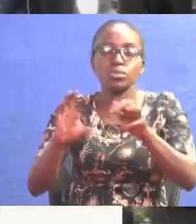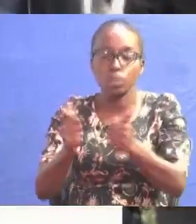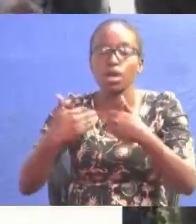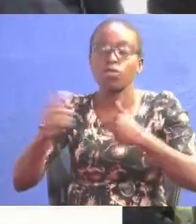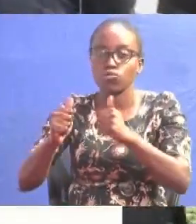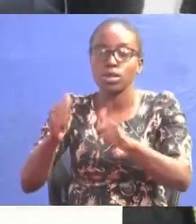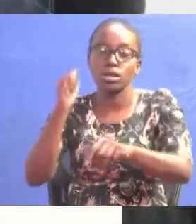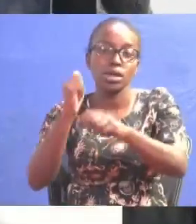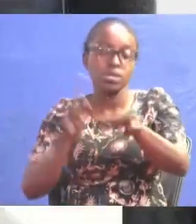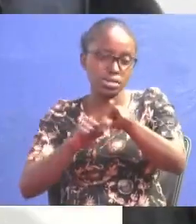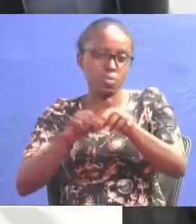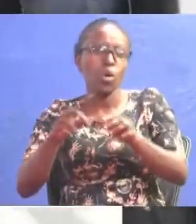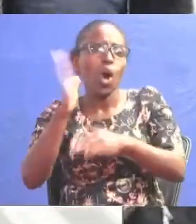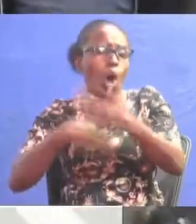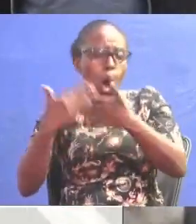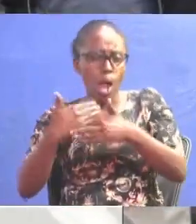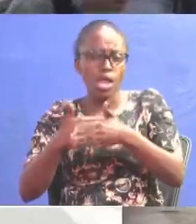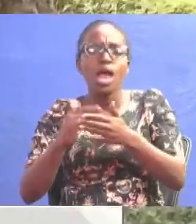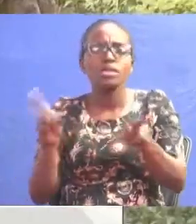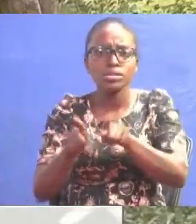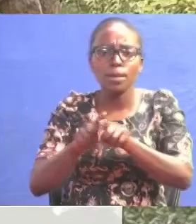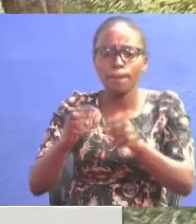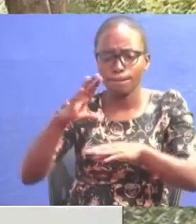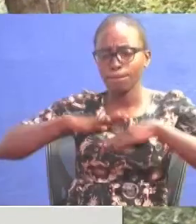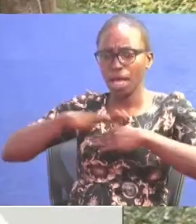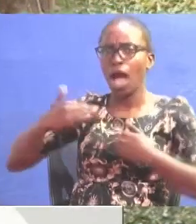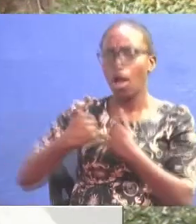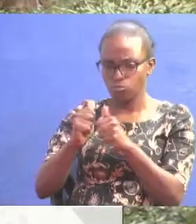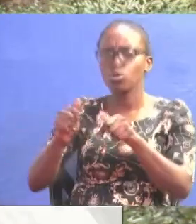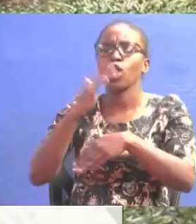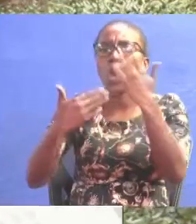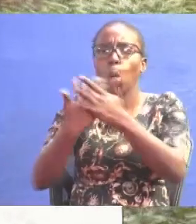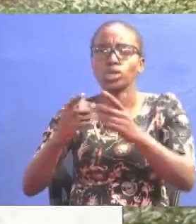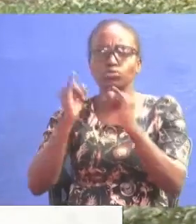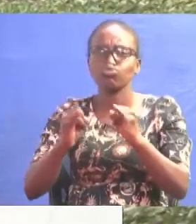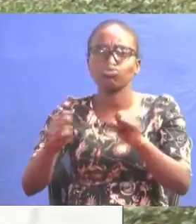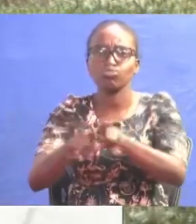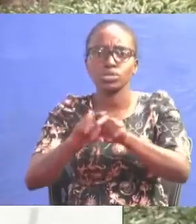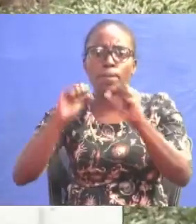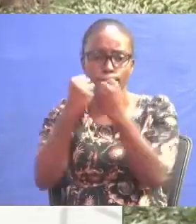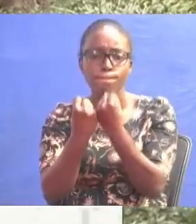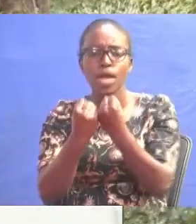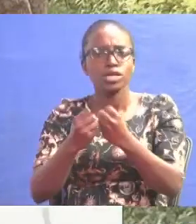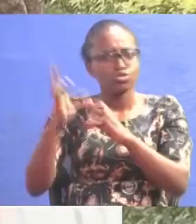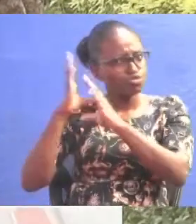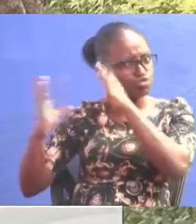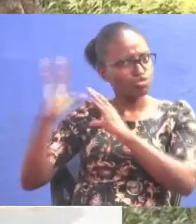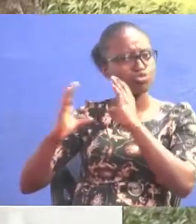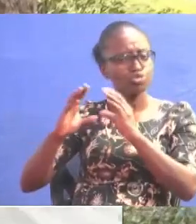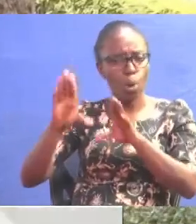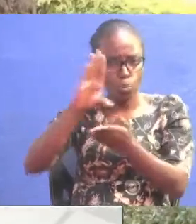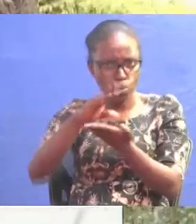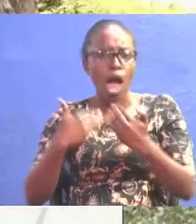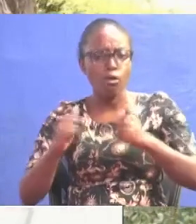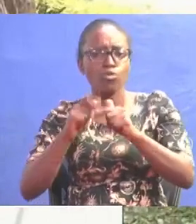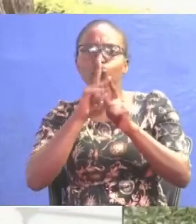government and relevant institutions will make more efforts to clarify the new system to reduce confusion and ensure that everyone